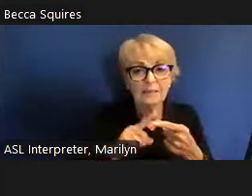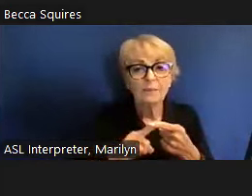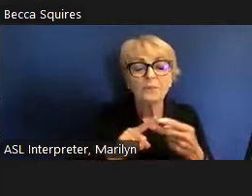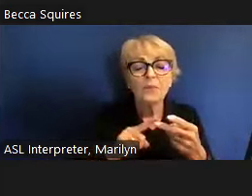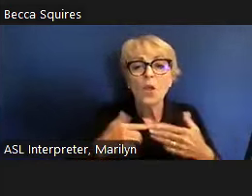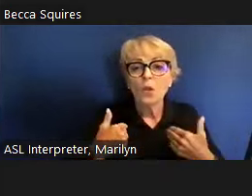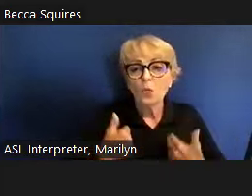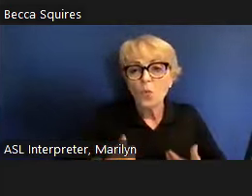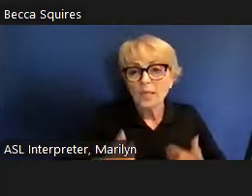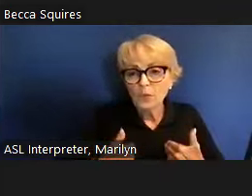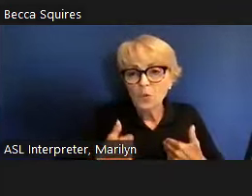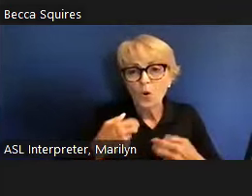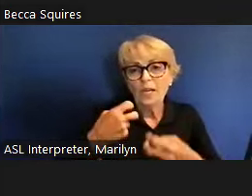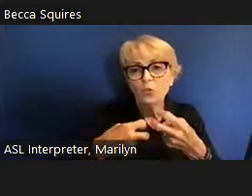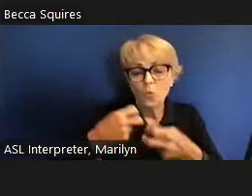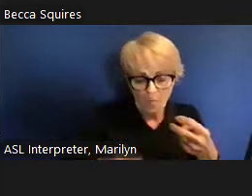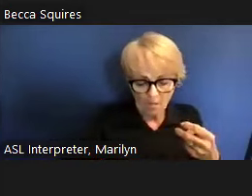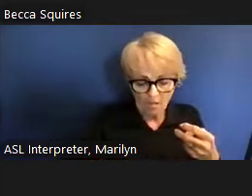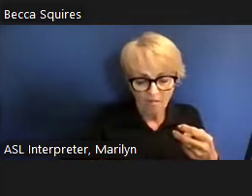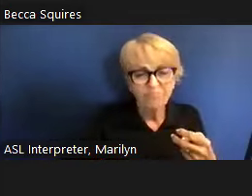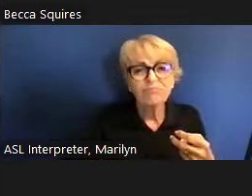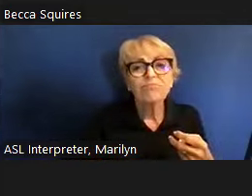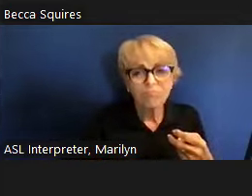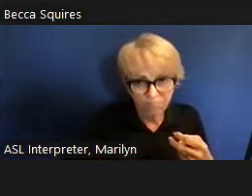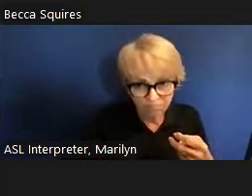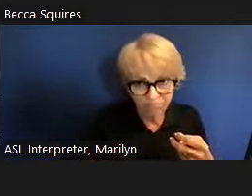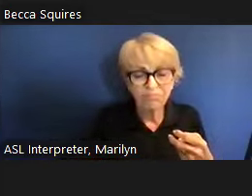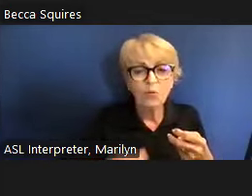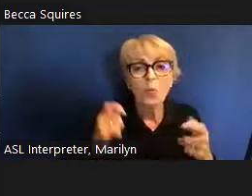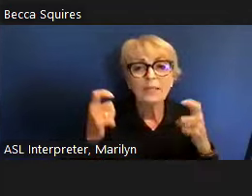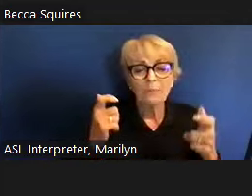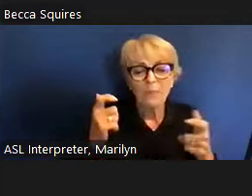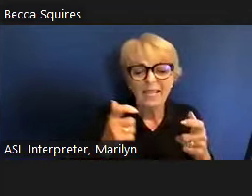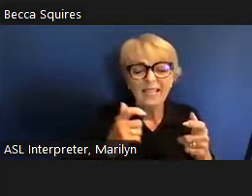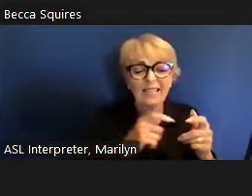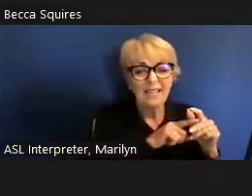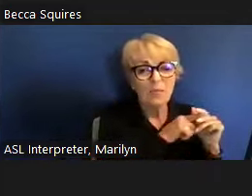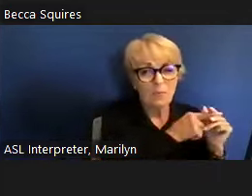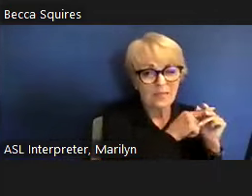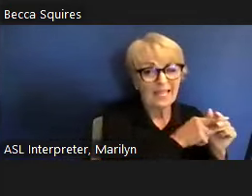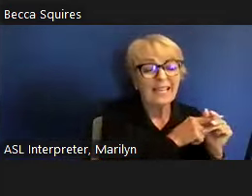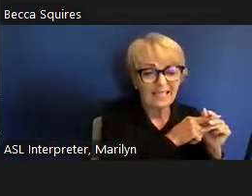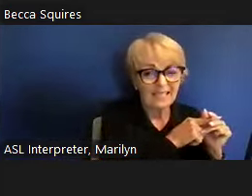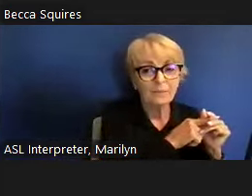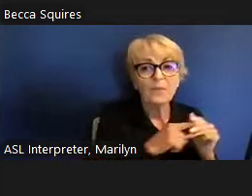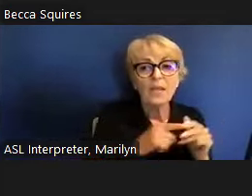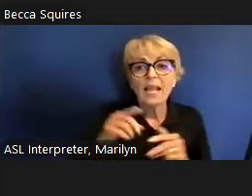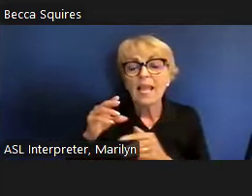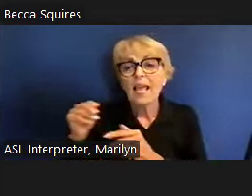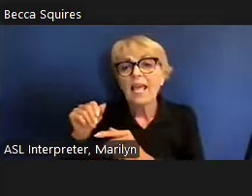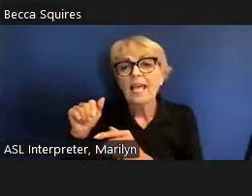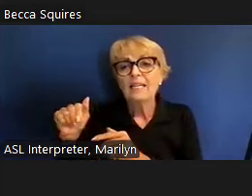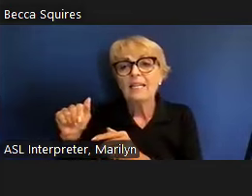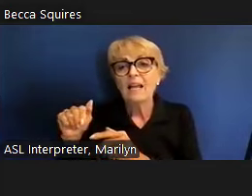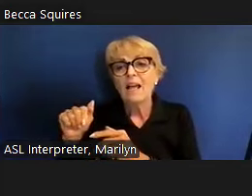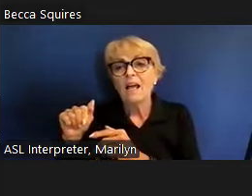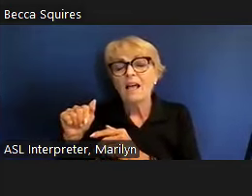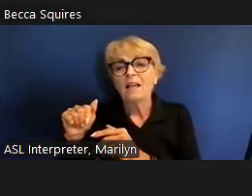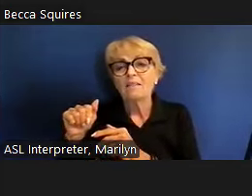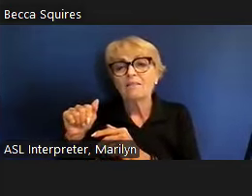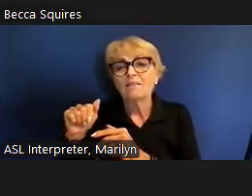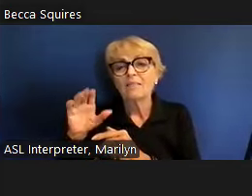Respiratory trouble was very big, particularly in the beginning. And then there's a condition called